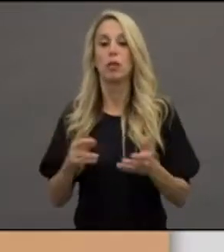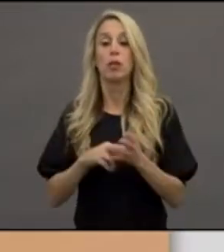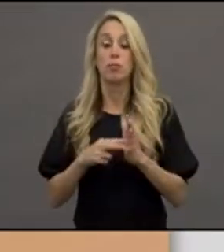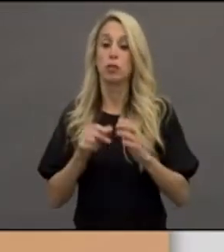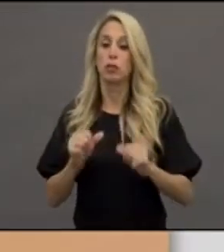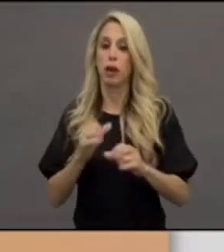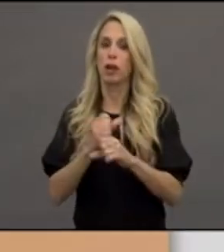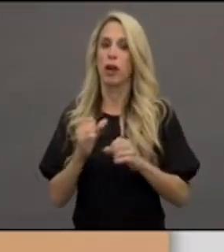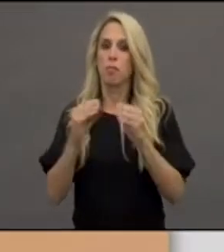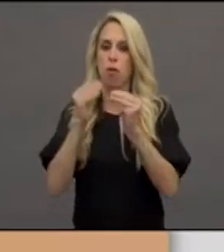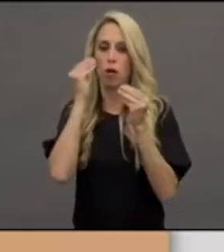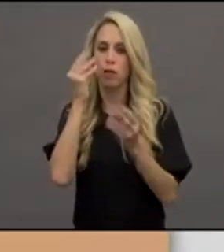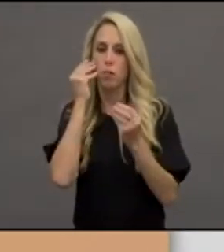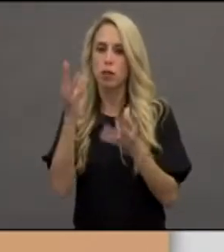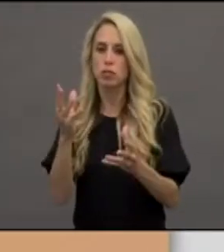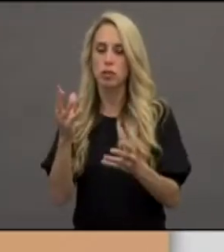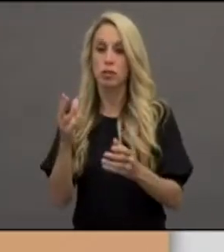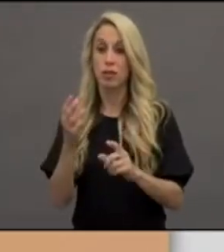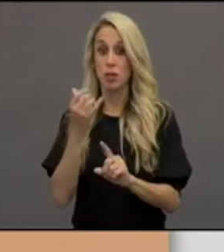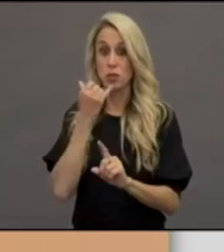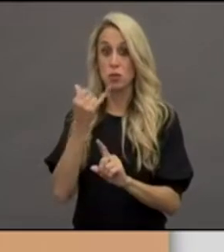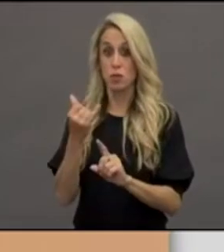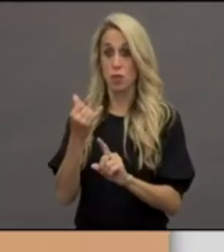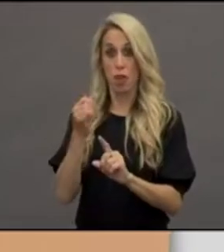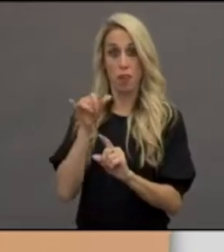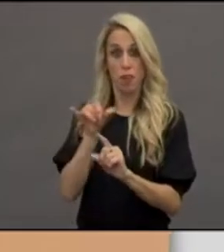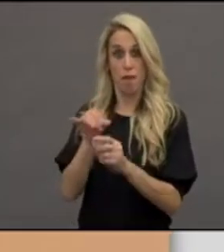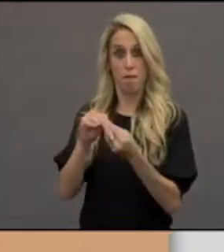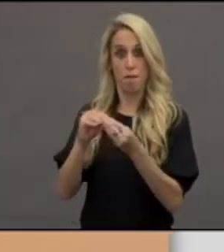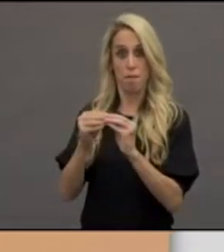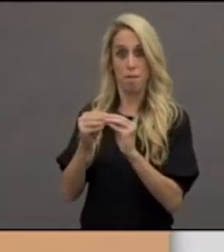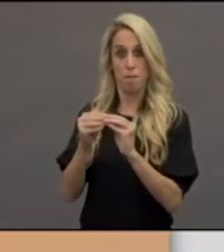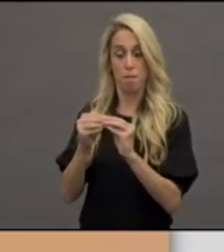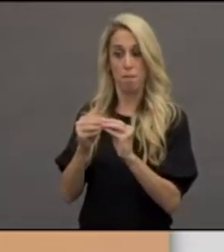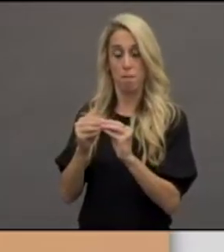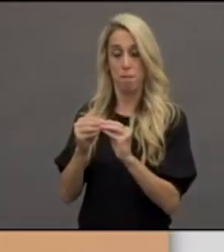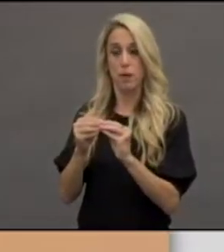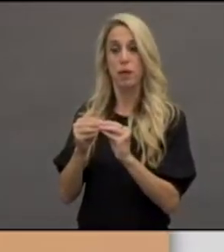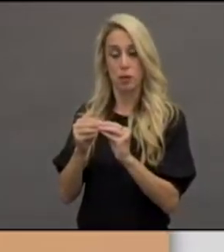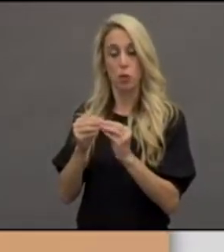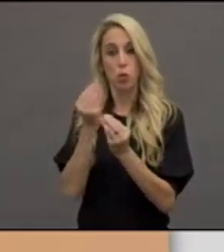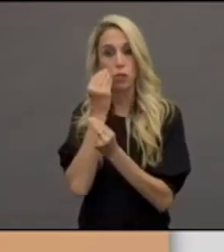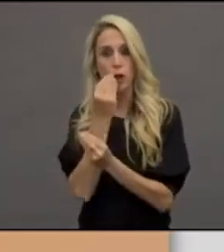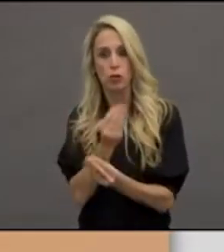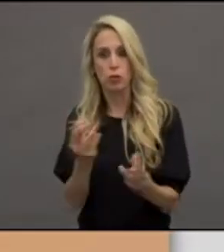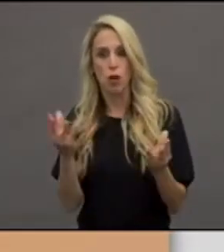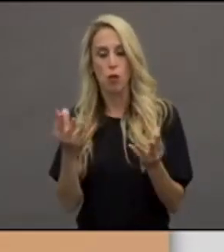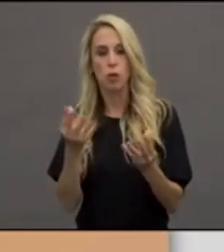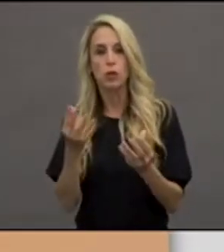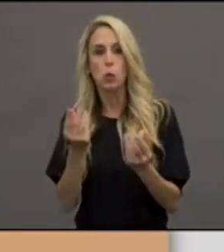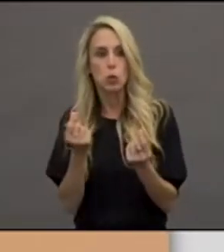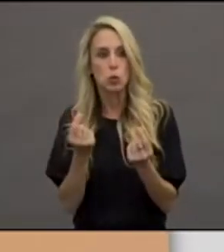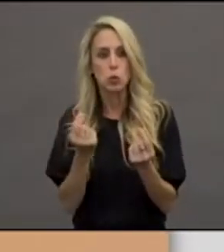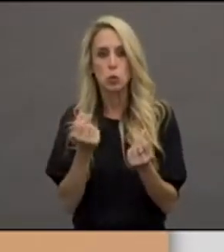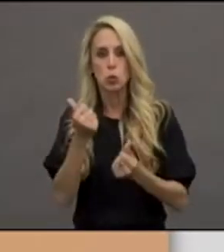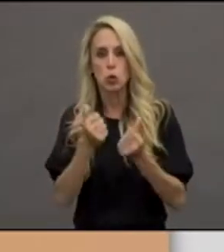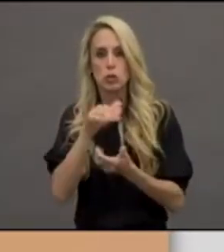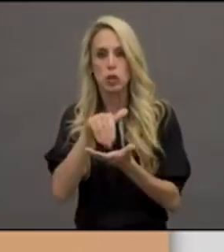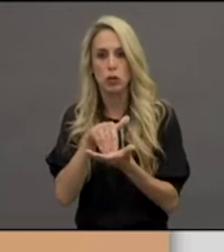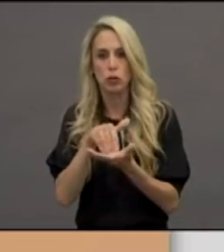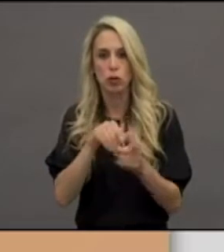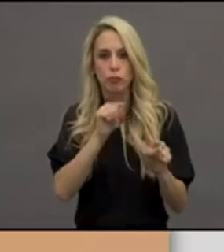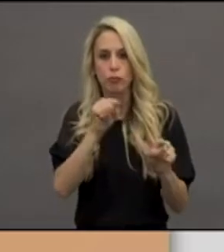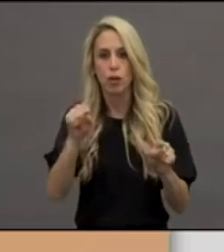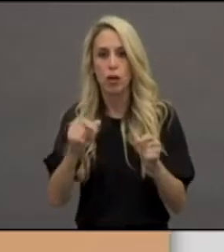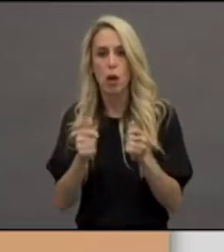can get more information. Once you call this number here, we are advising you on which center you should go to, which